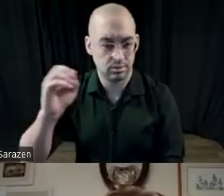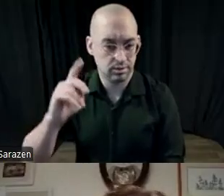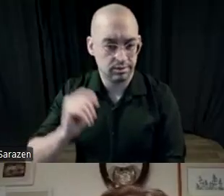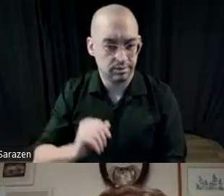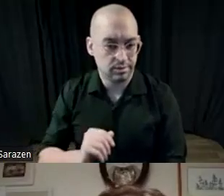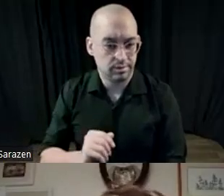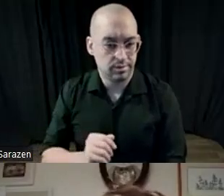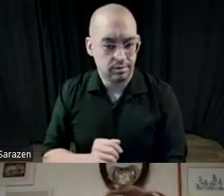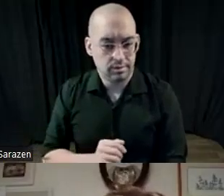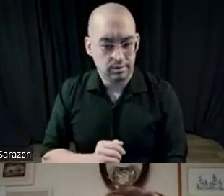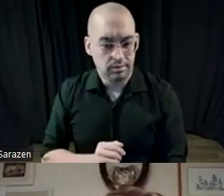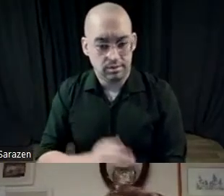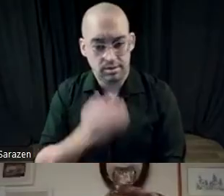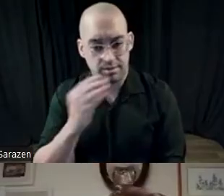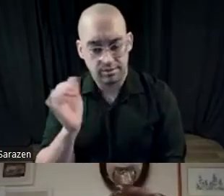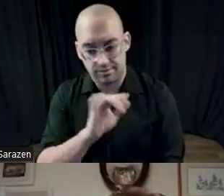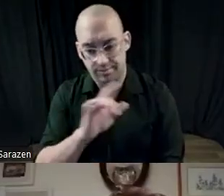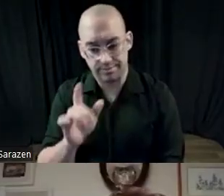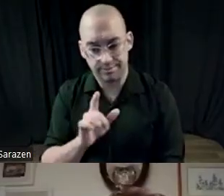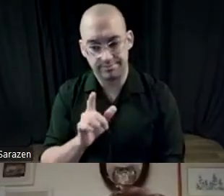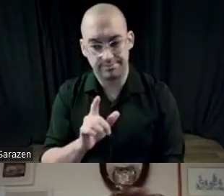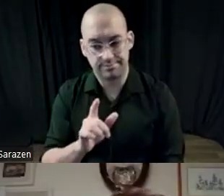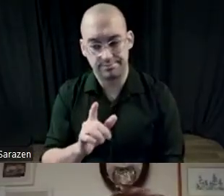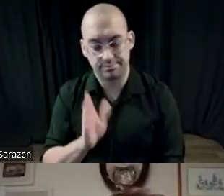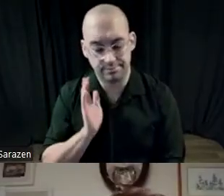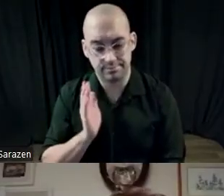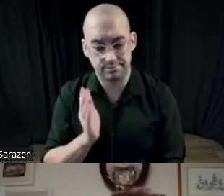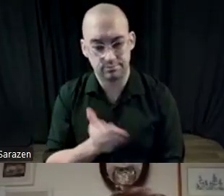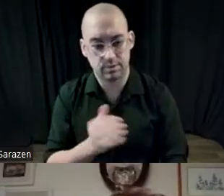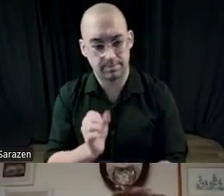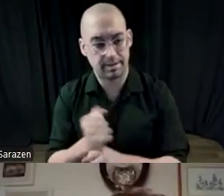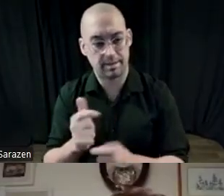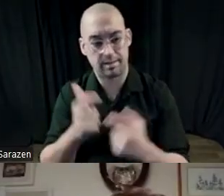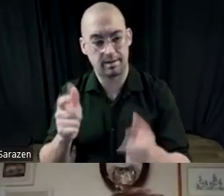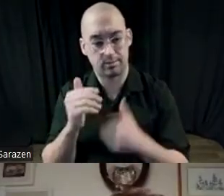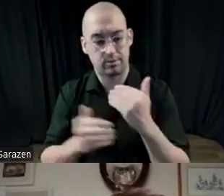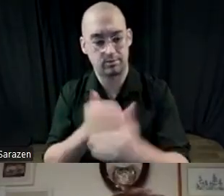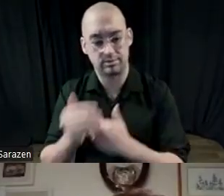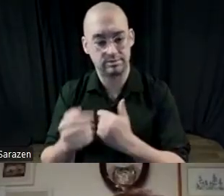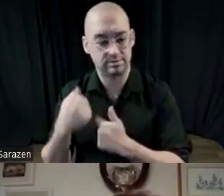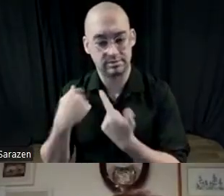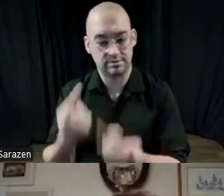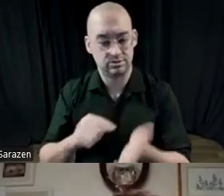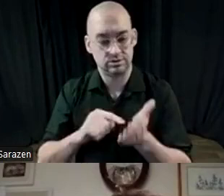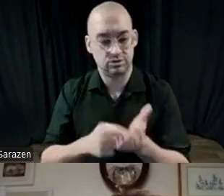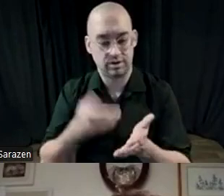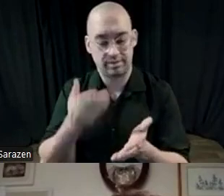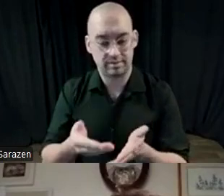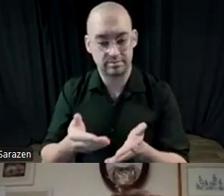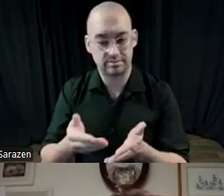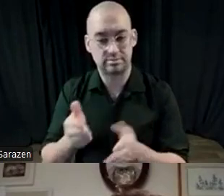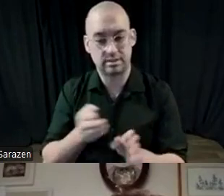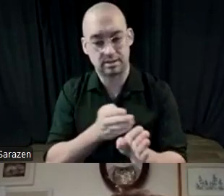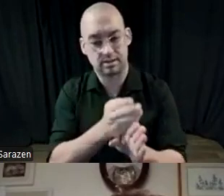Well, thank you so much. We've made a lot of progress since I started this in aligning